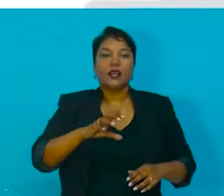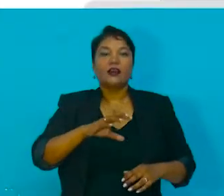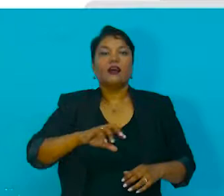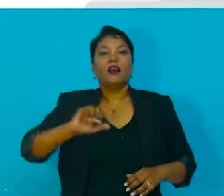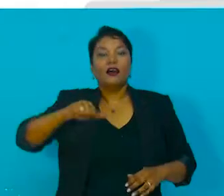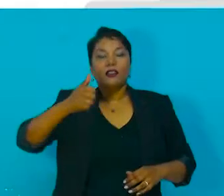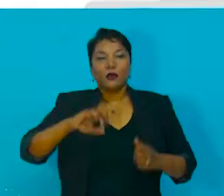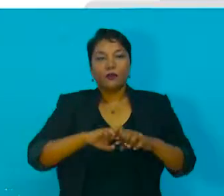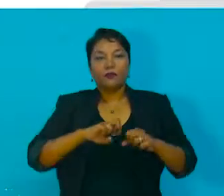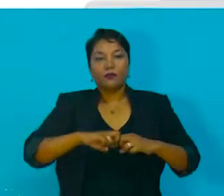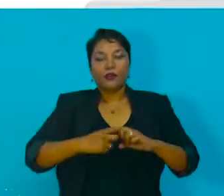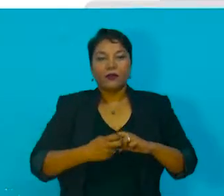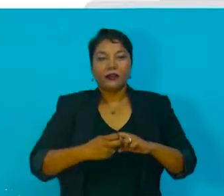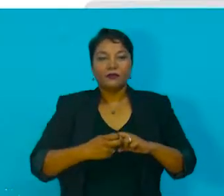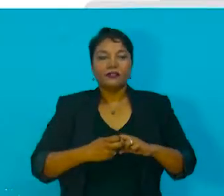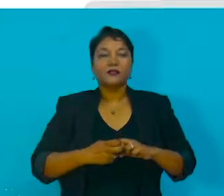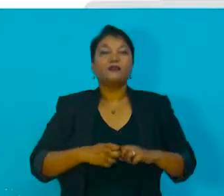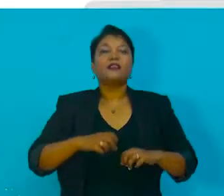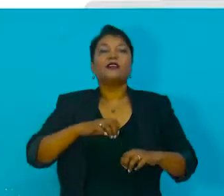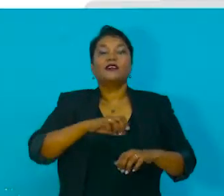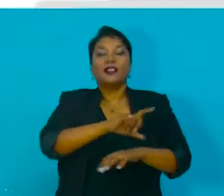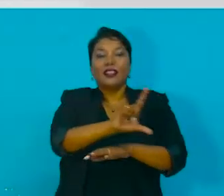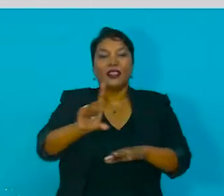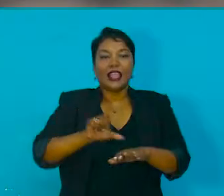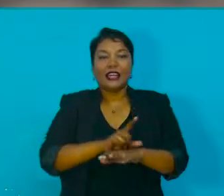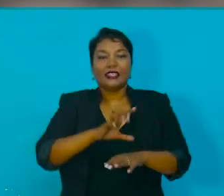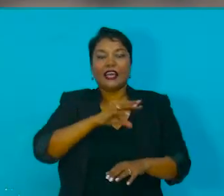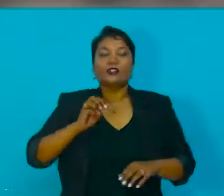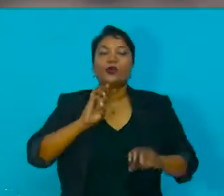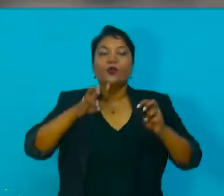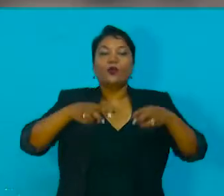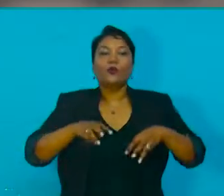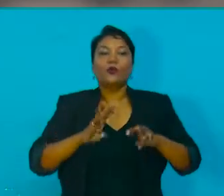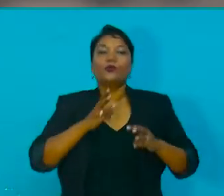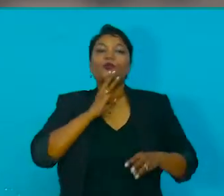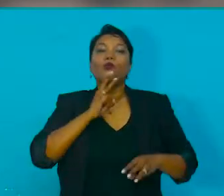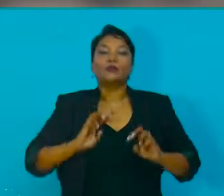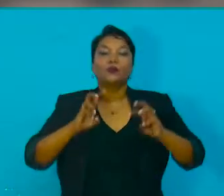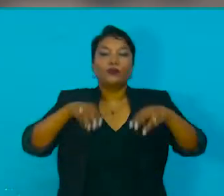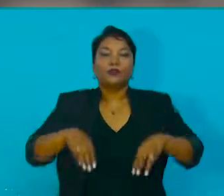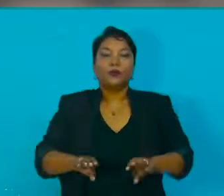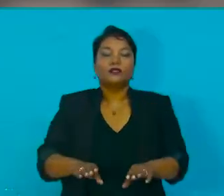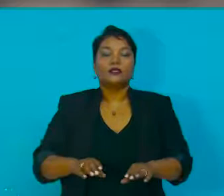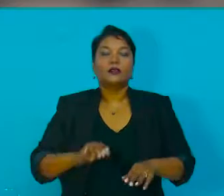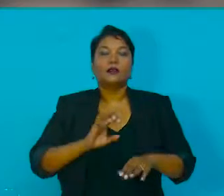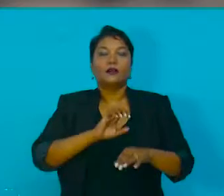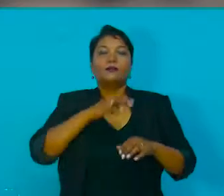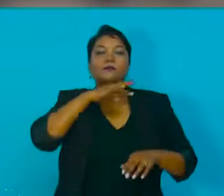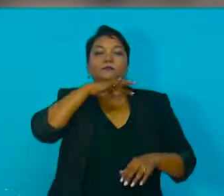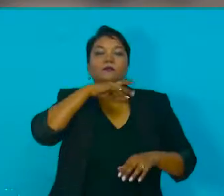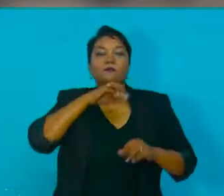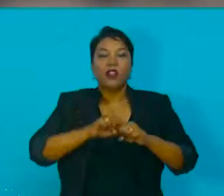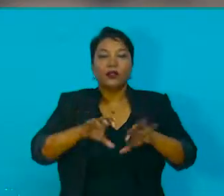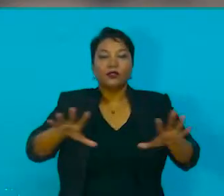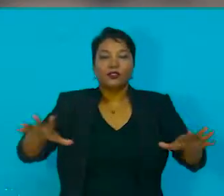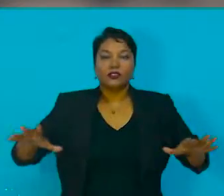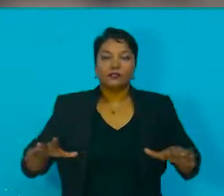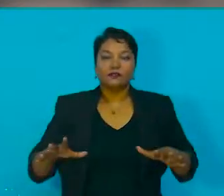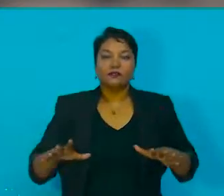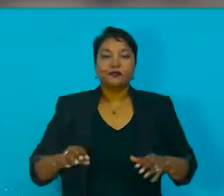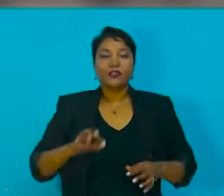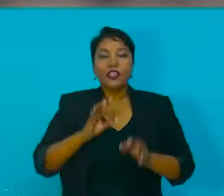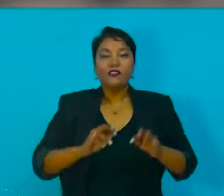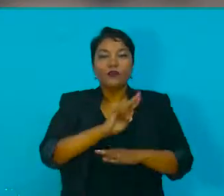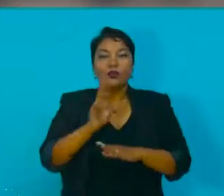mining stripping lands of their vitality. The use of renewable energy sources is seen as a solution to